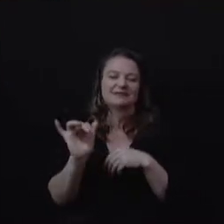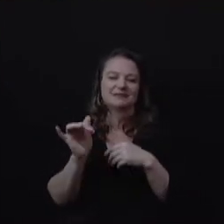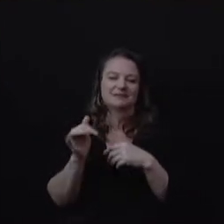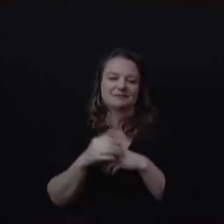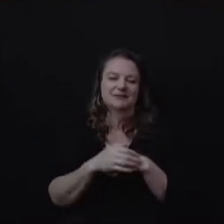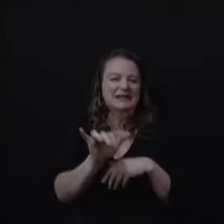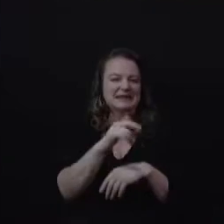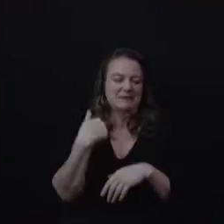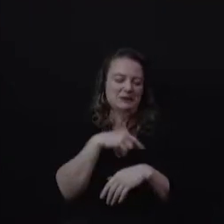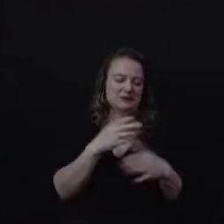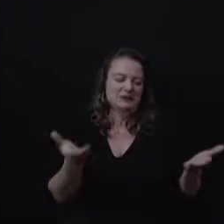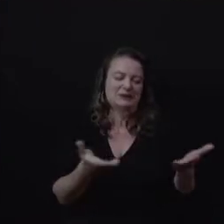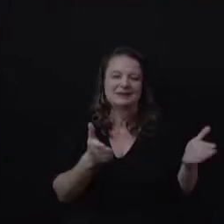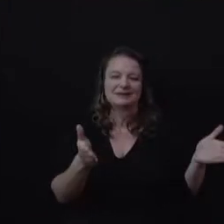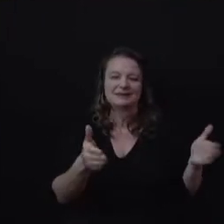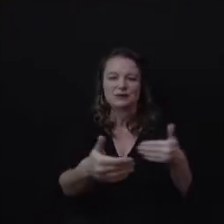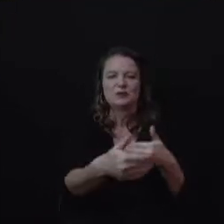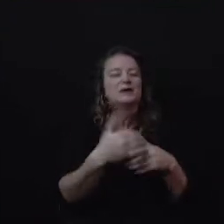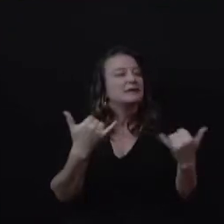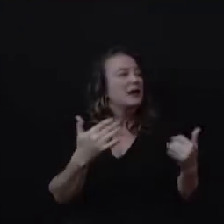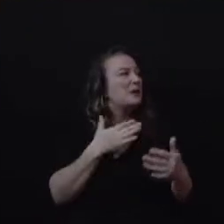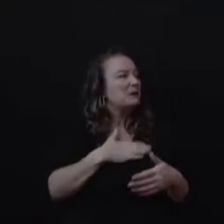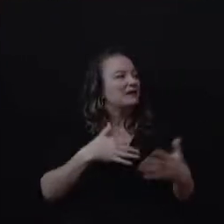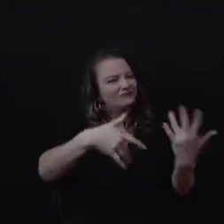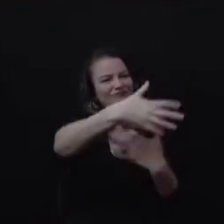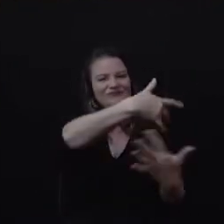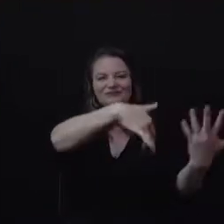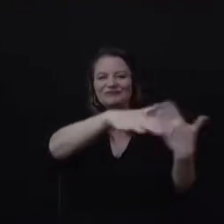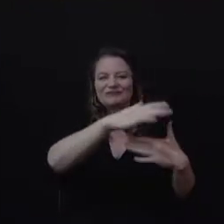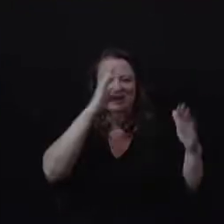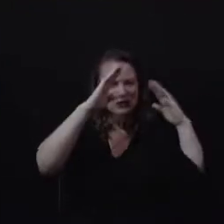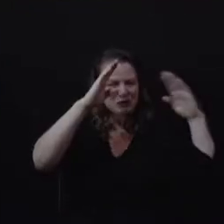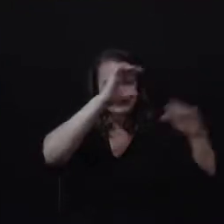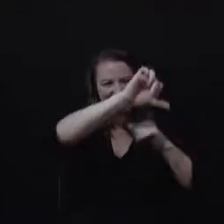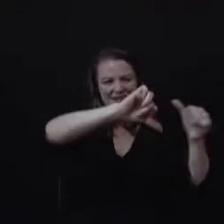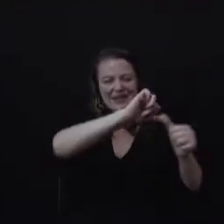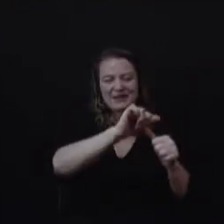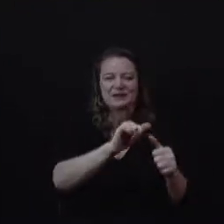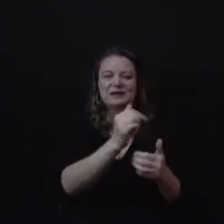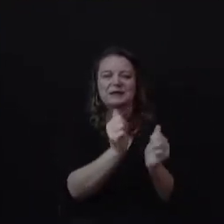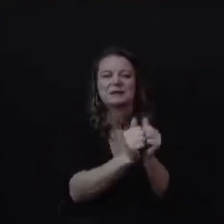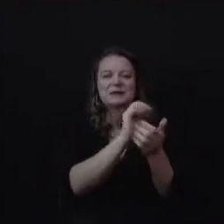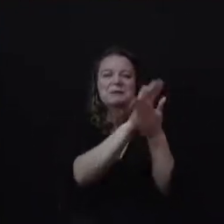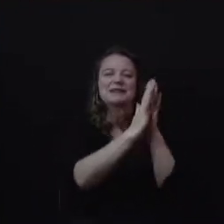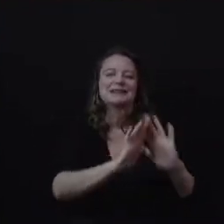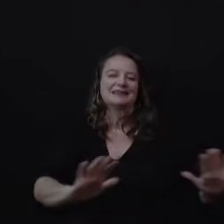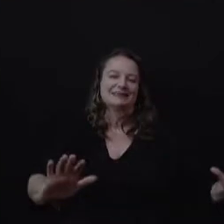room. So would you walk across the aisles and greet each other in the peace of Christ?